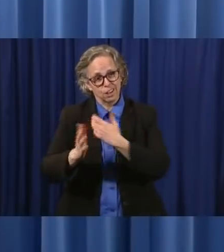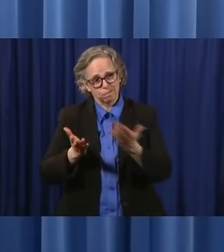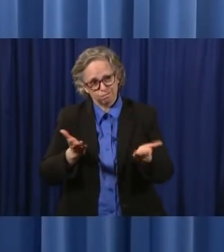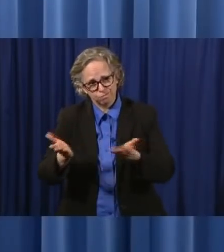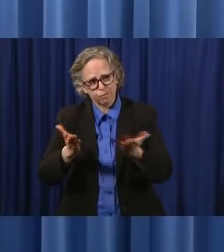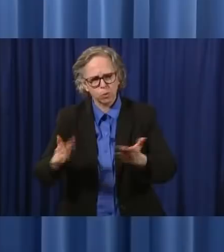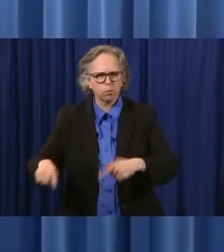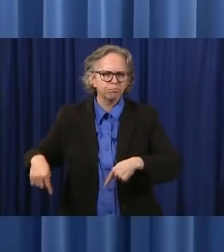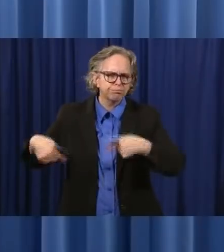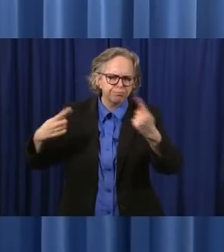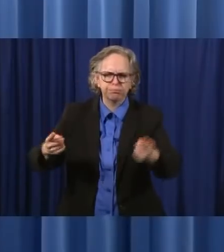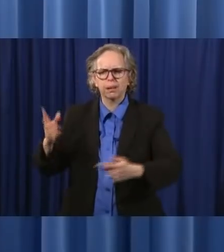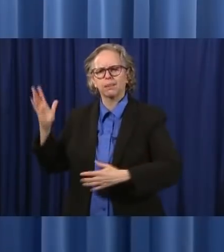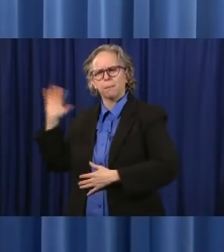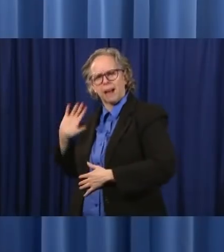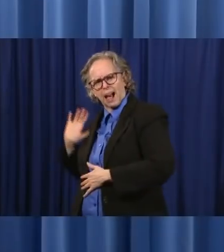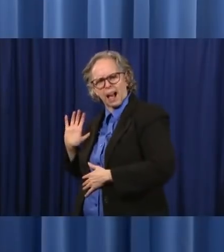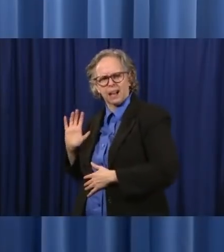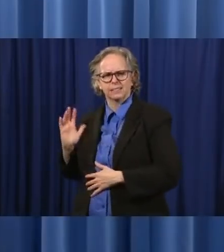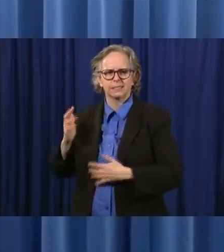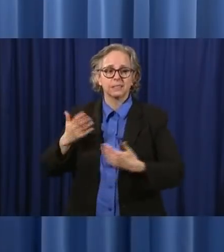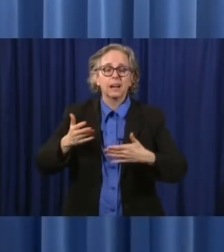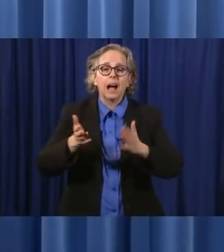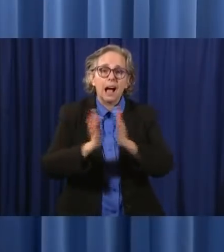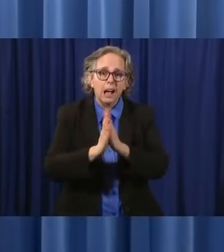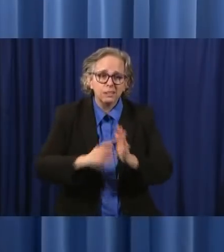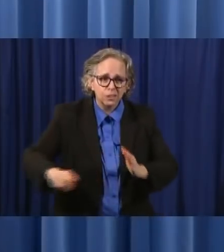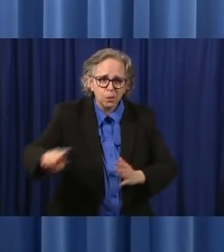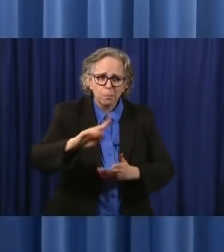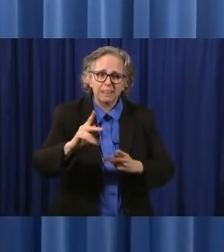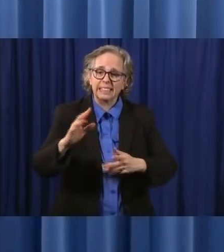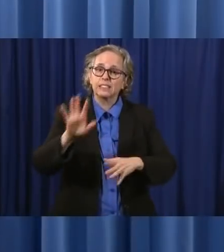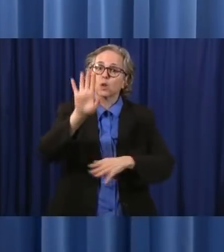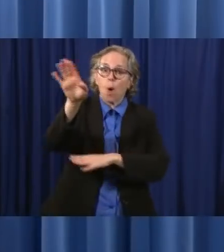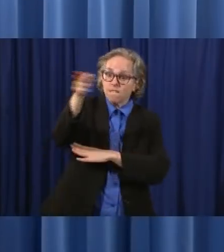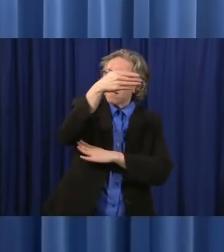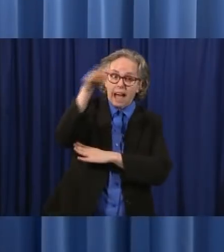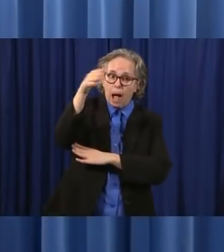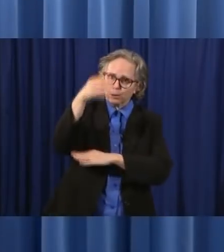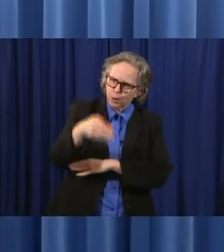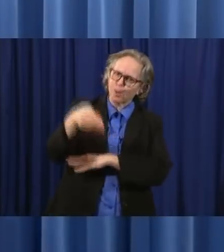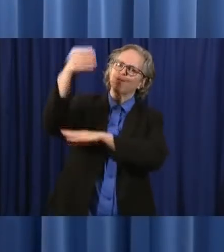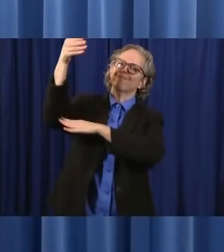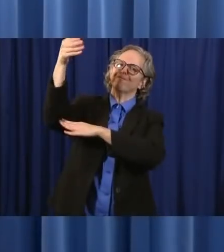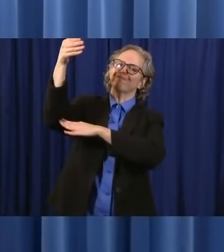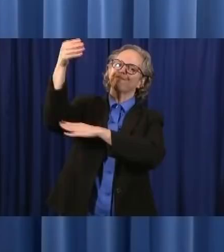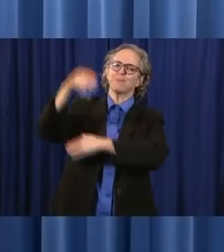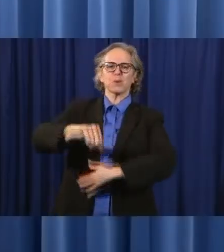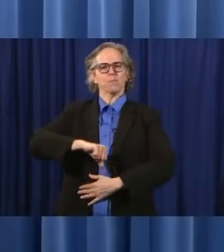we would invite everyone to join us and fly their flag then as well.